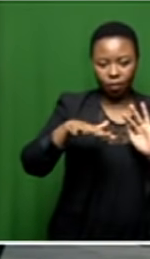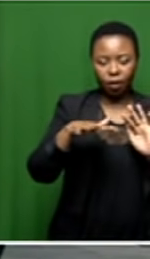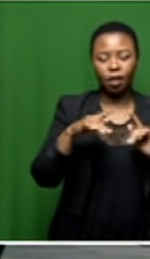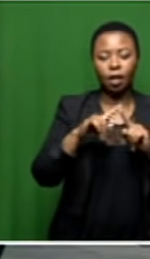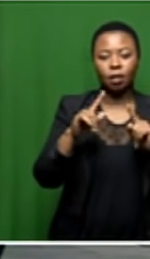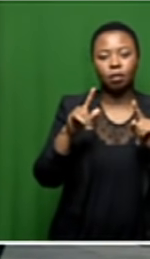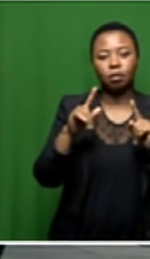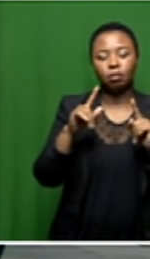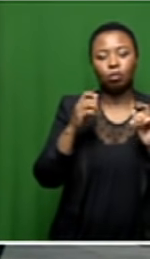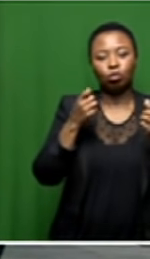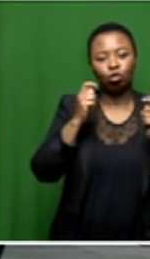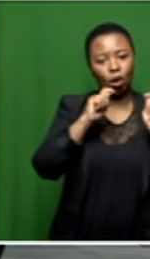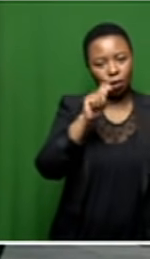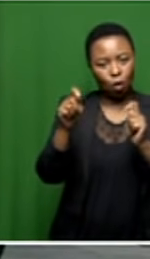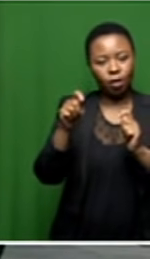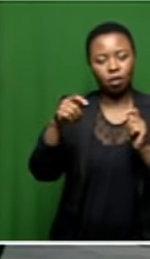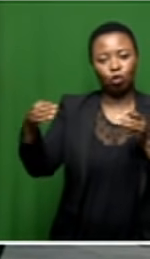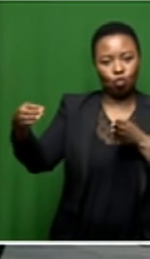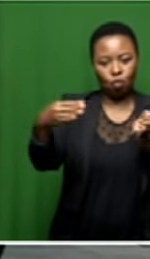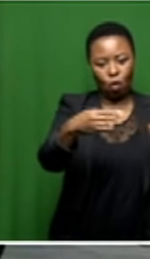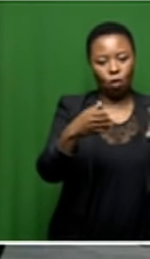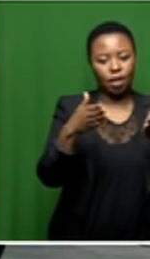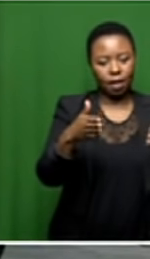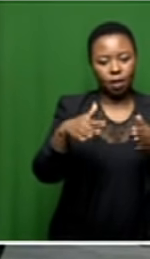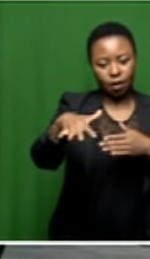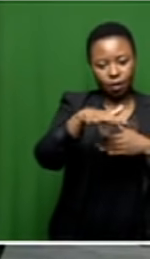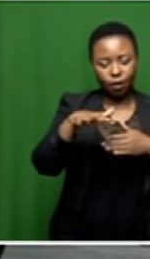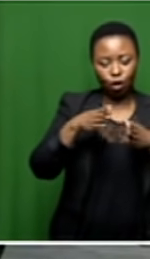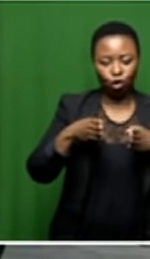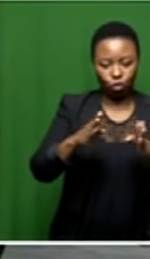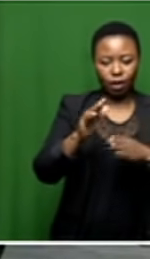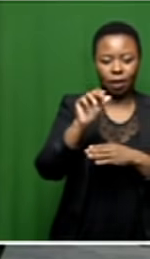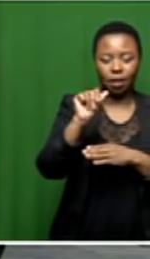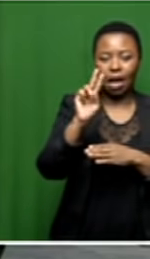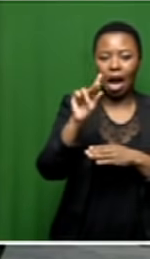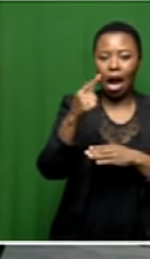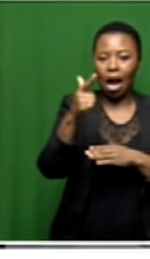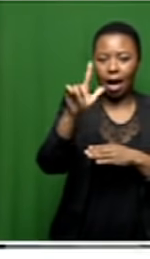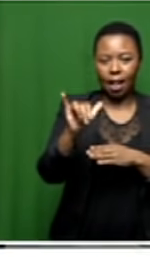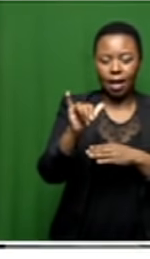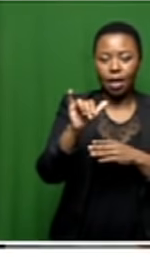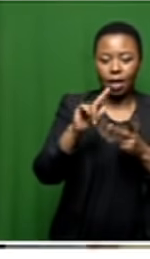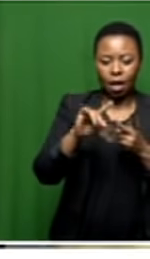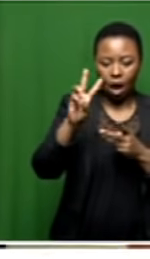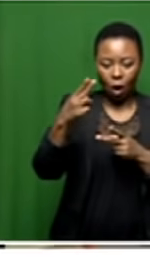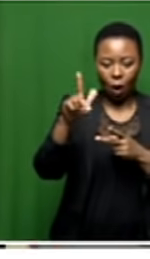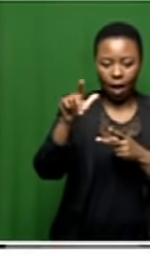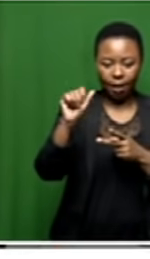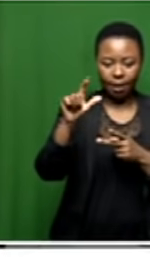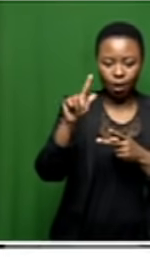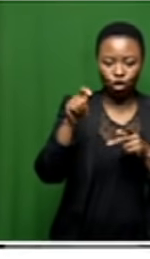then be transported along this road, of course, Adderley Street, down, as I say, towards Wale Street. And of course,